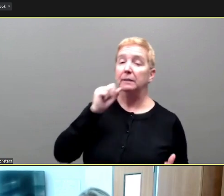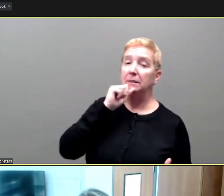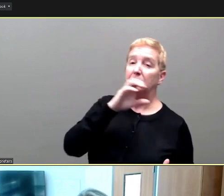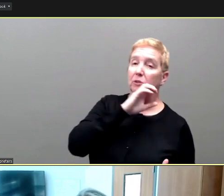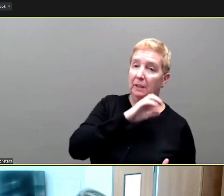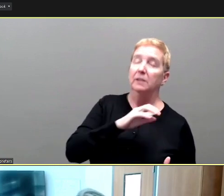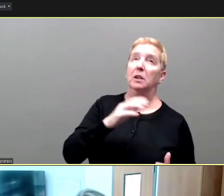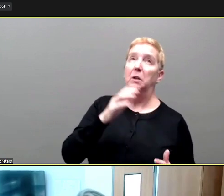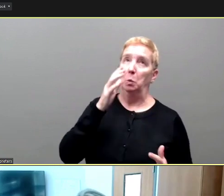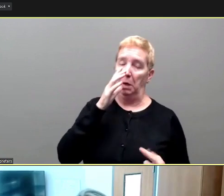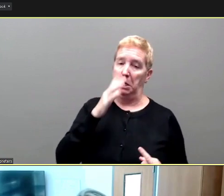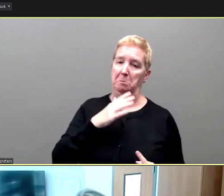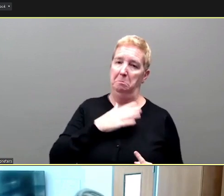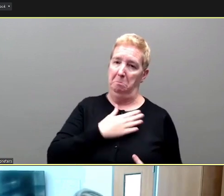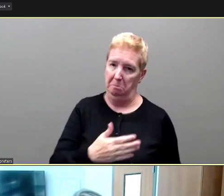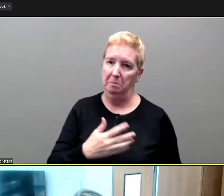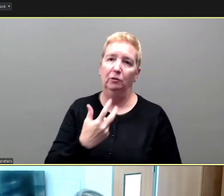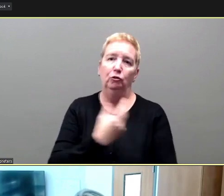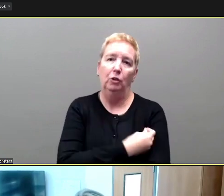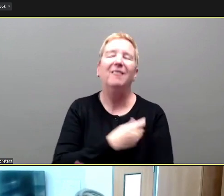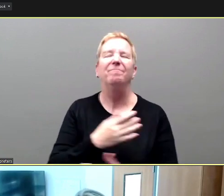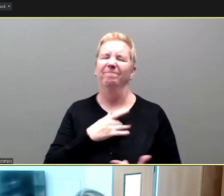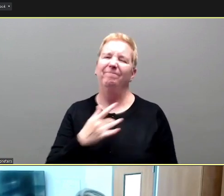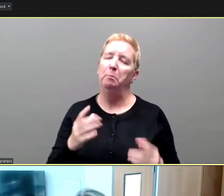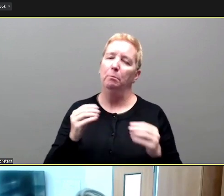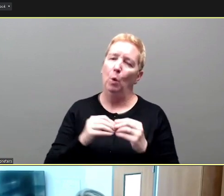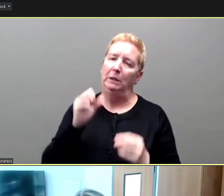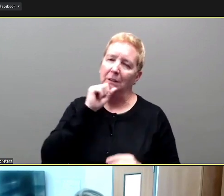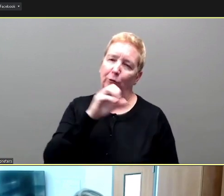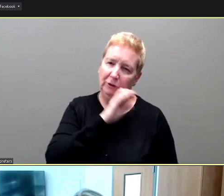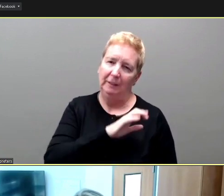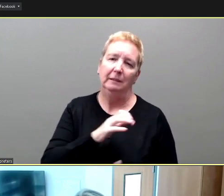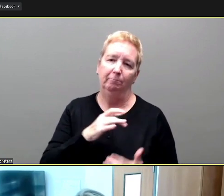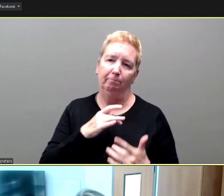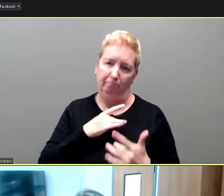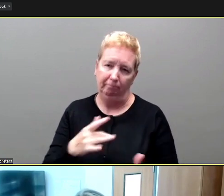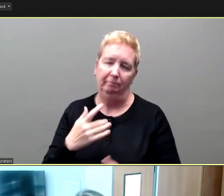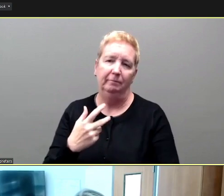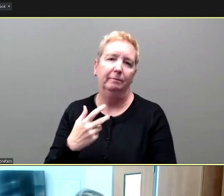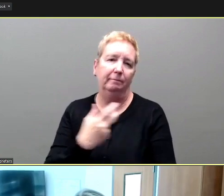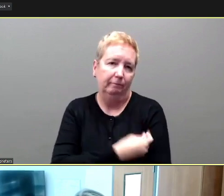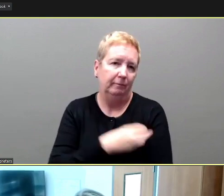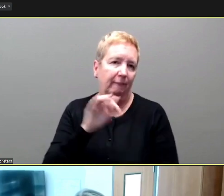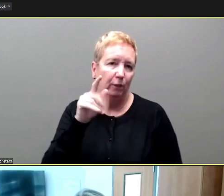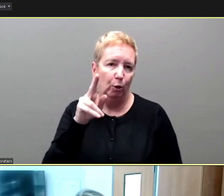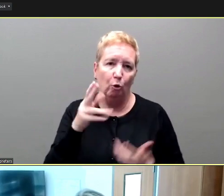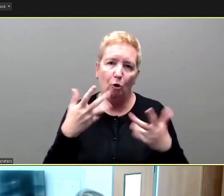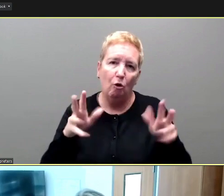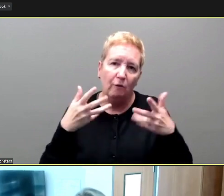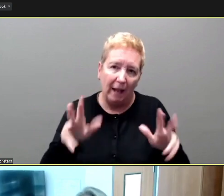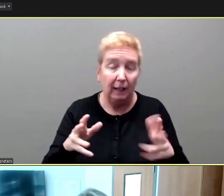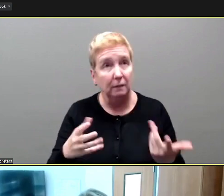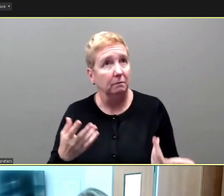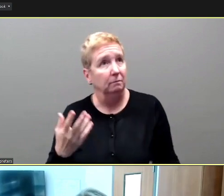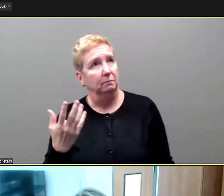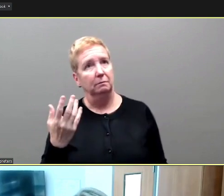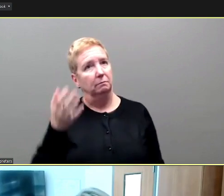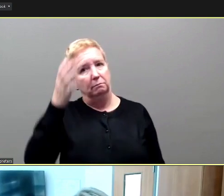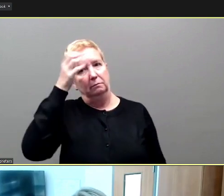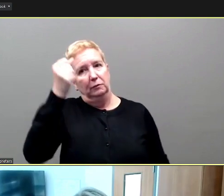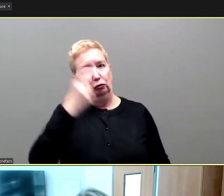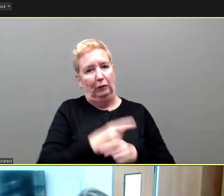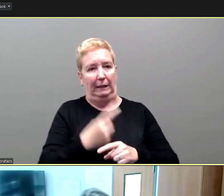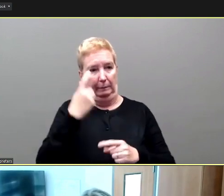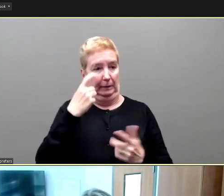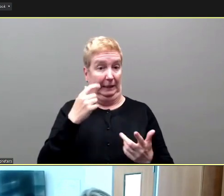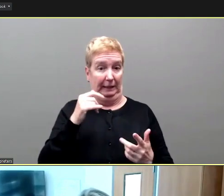higher flu vaccine rates than the rest of our population, for good reason, because the mortality rate